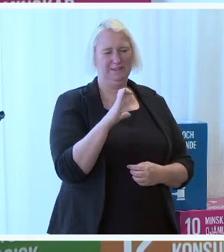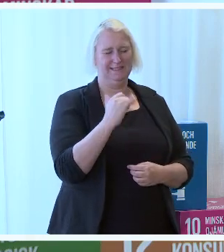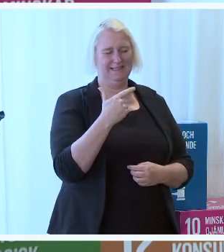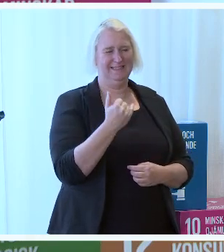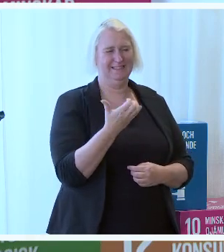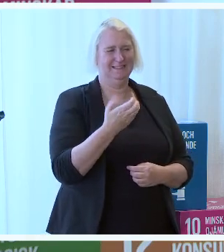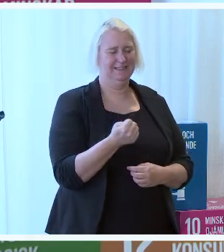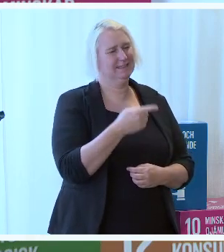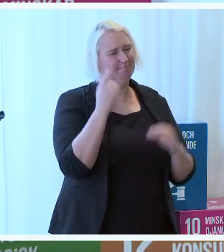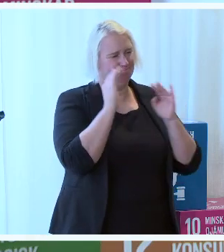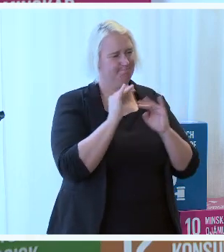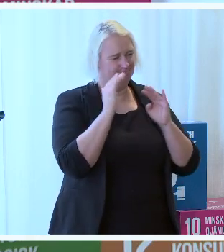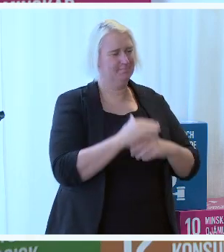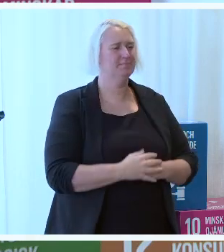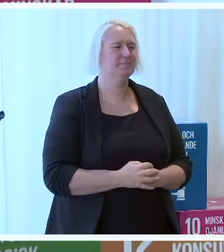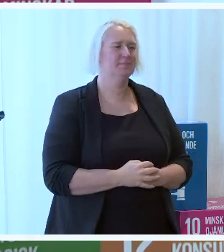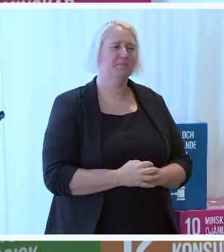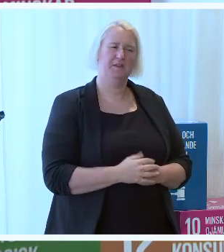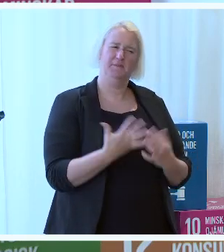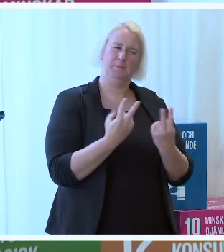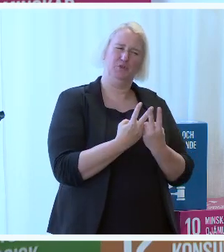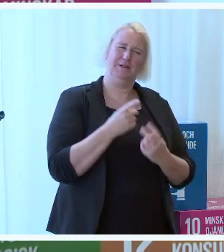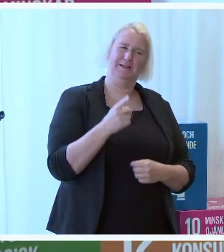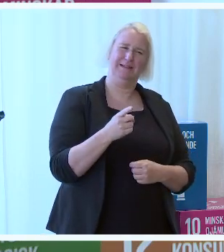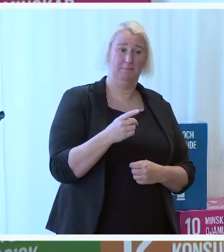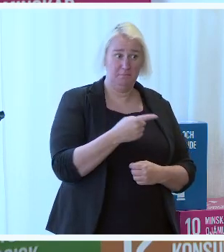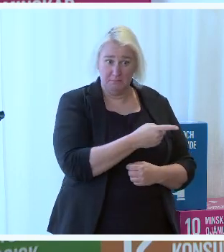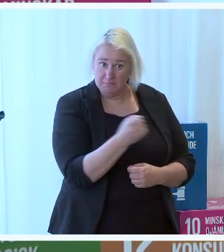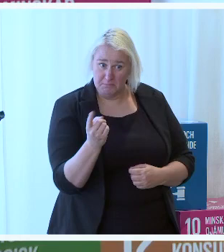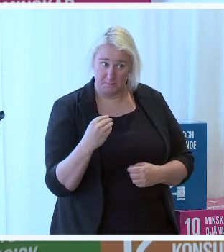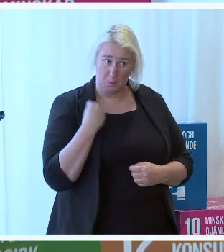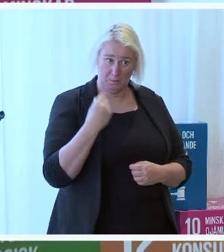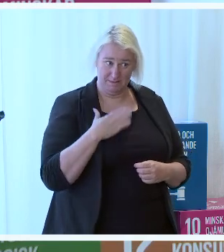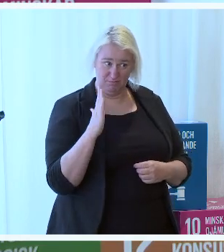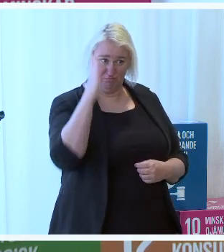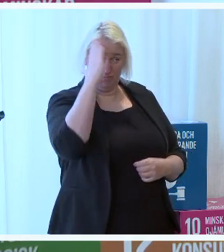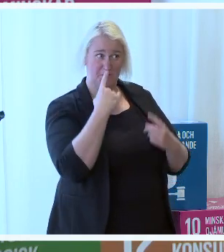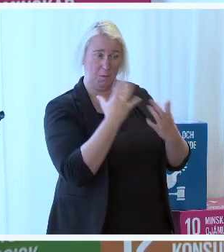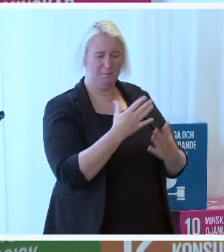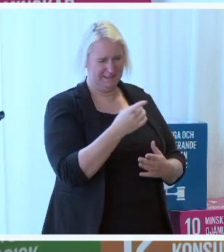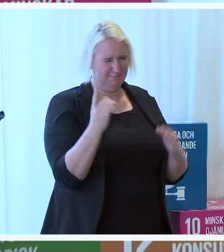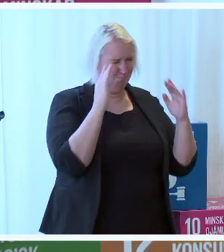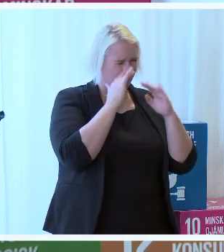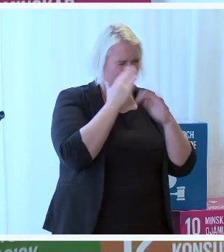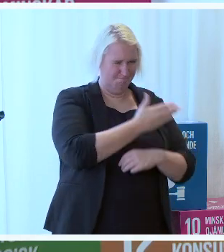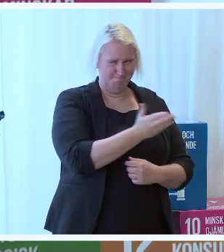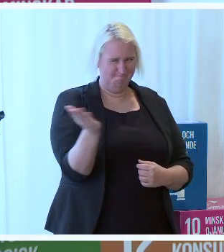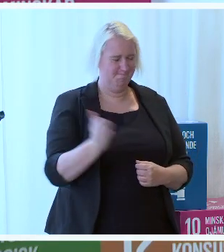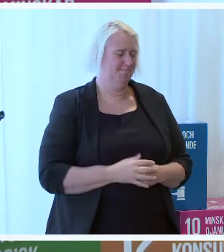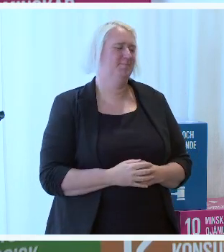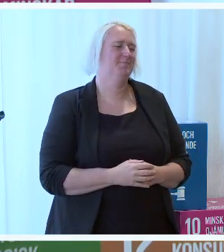brave, please do share with us. It's more of an internal question. Reflect on this word, justice.